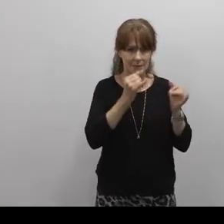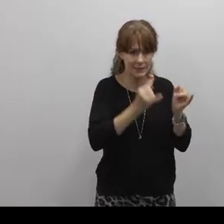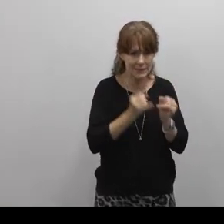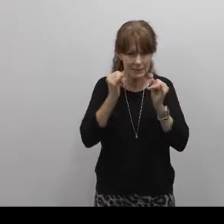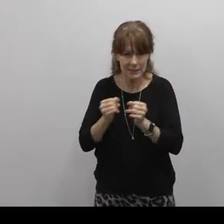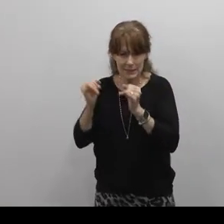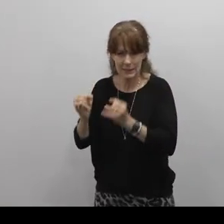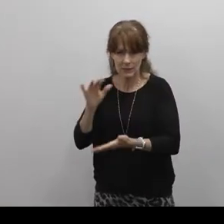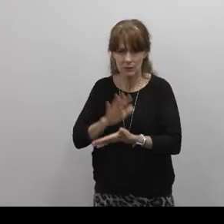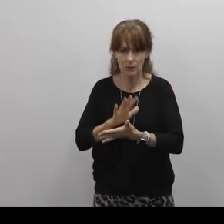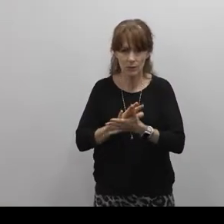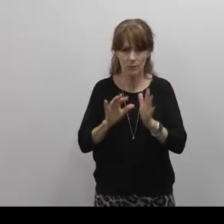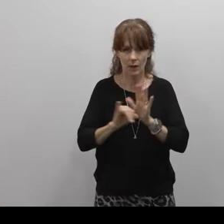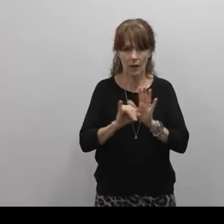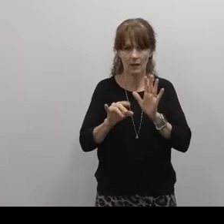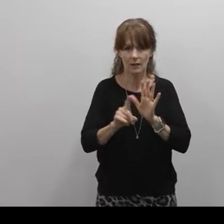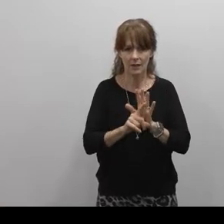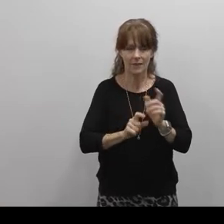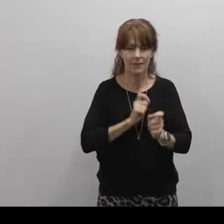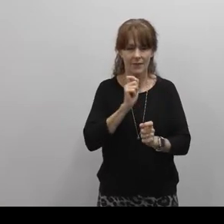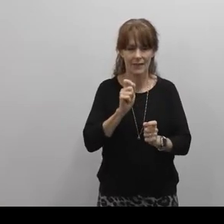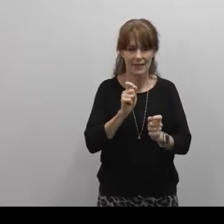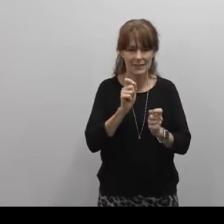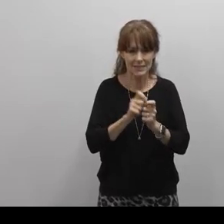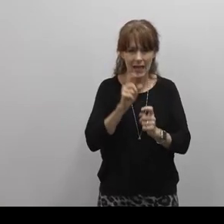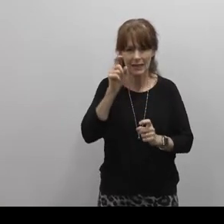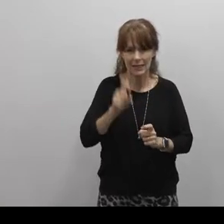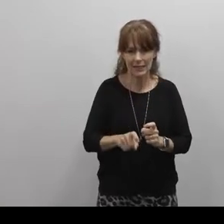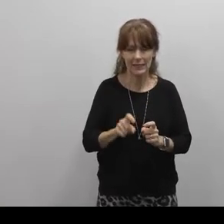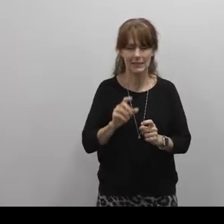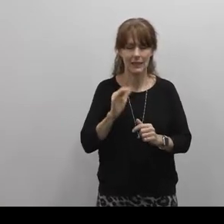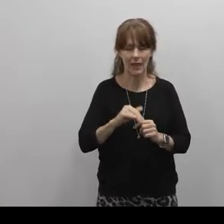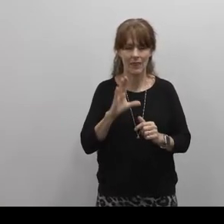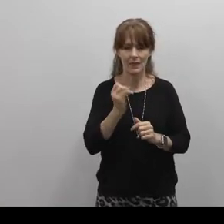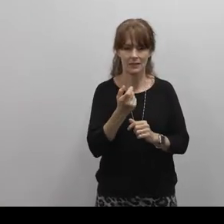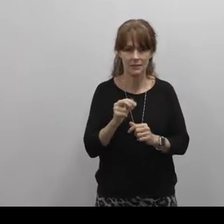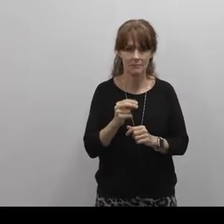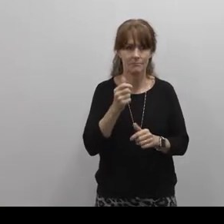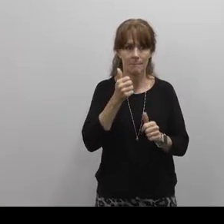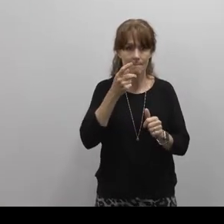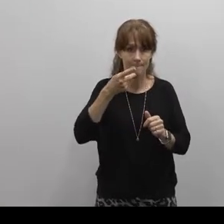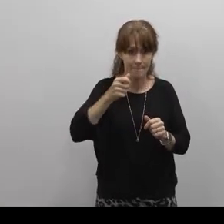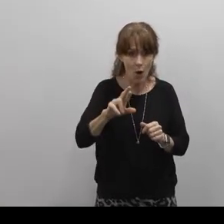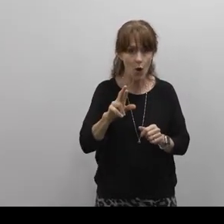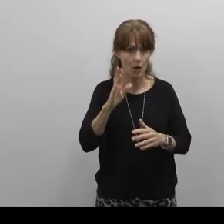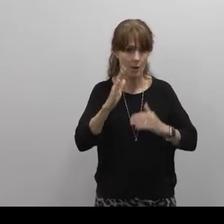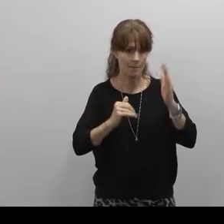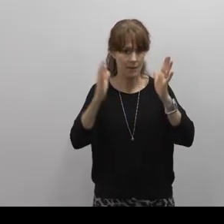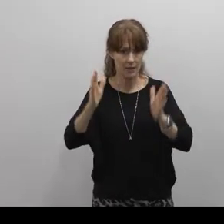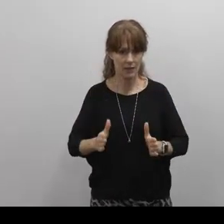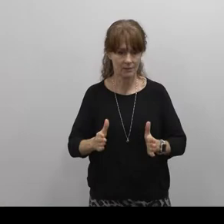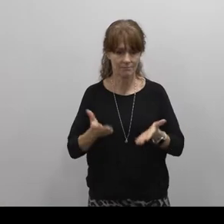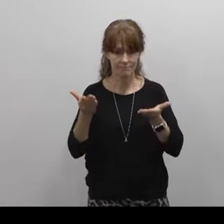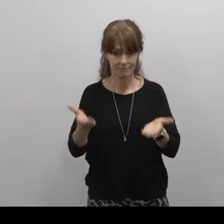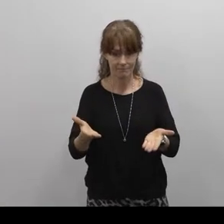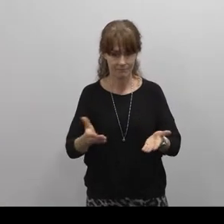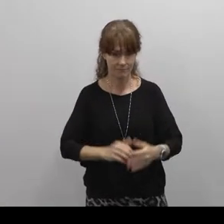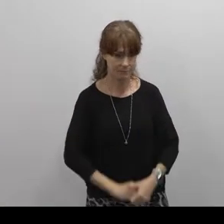basis, we're identifying the actual need and facility condition by building. And that's what this image does for us.